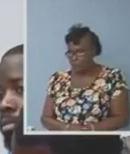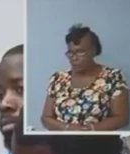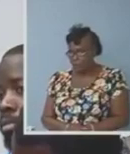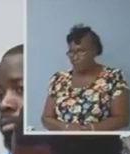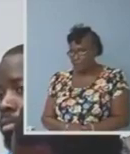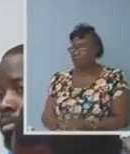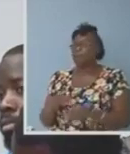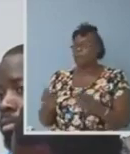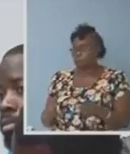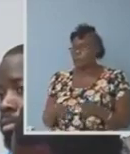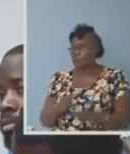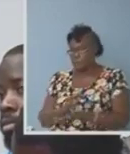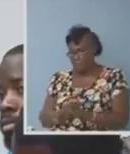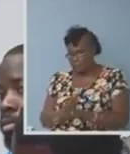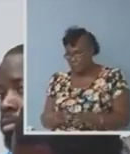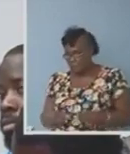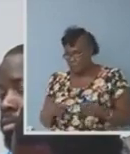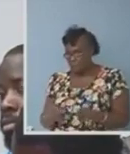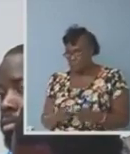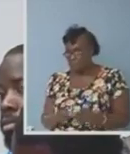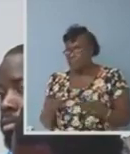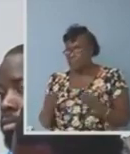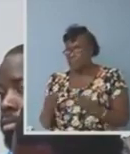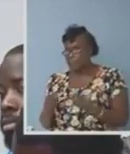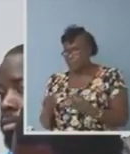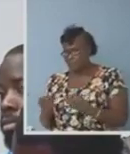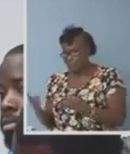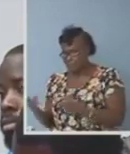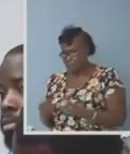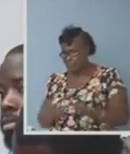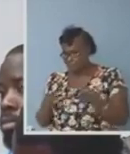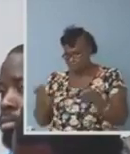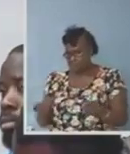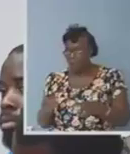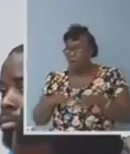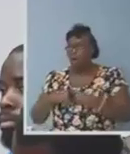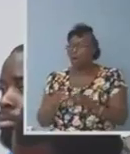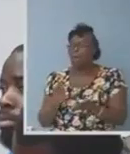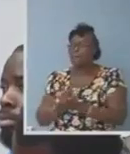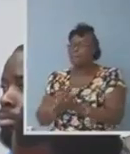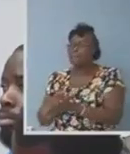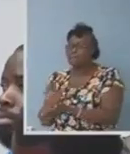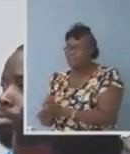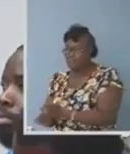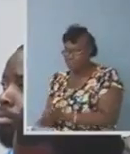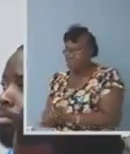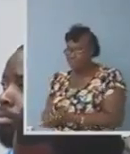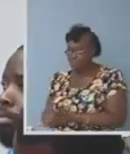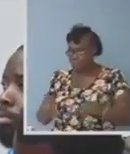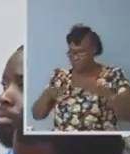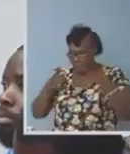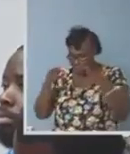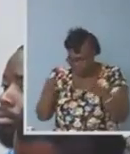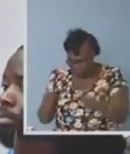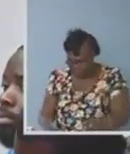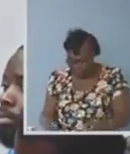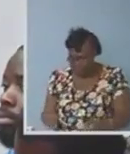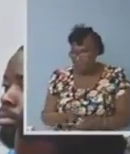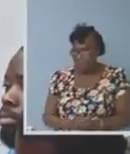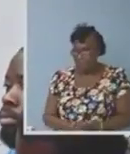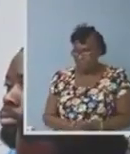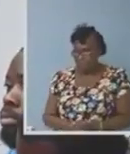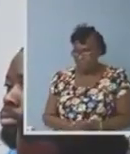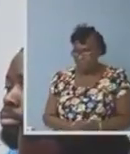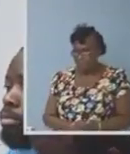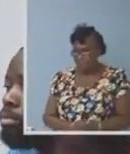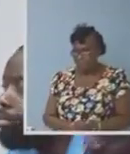supplies. How many schools are you catering for? And do you have like the portable sanitizing